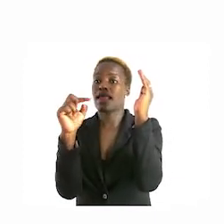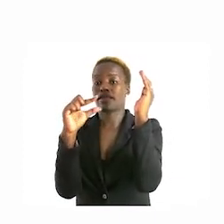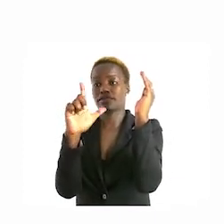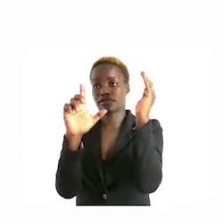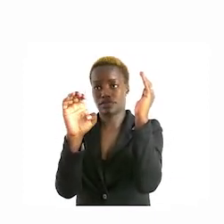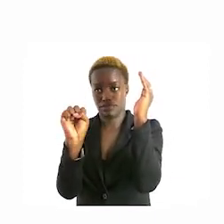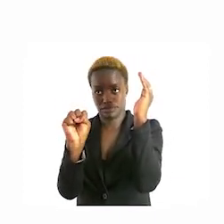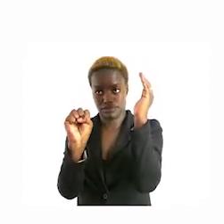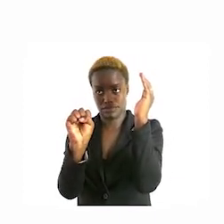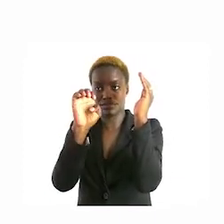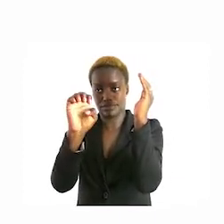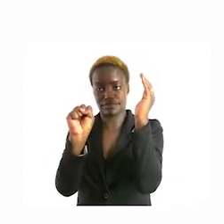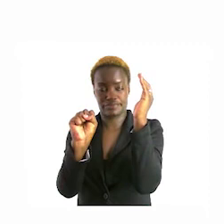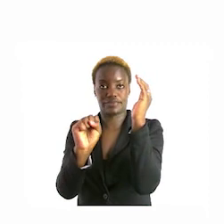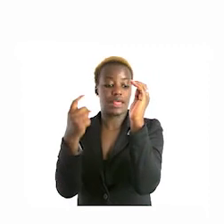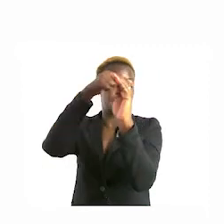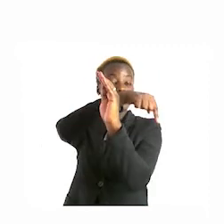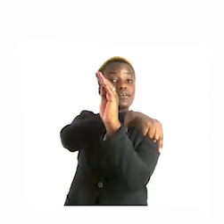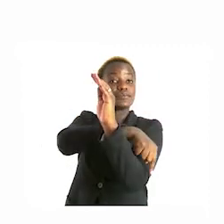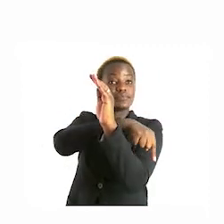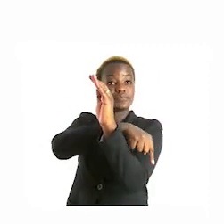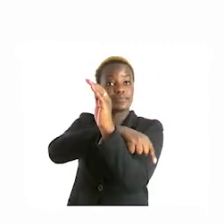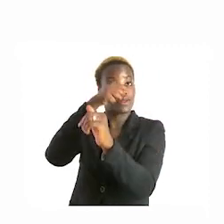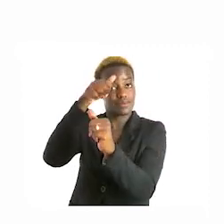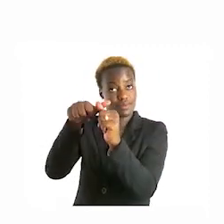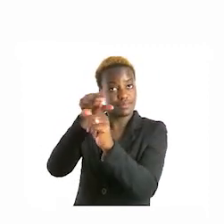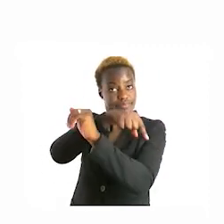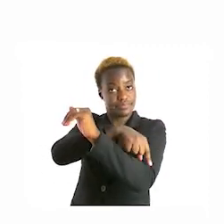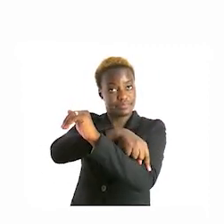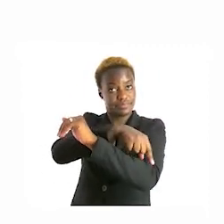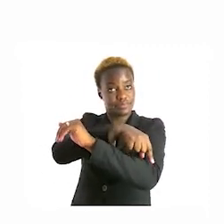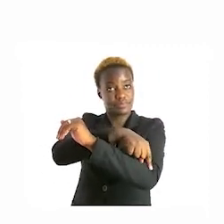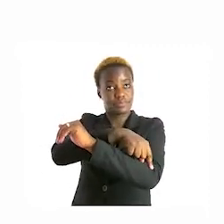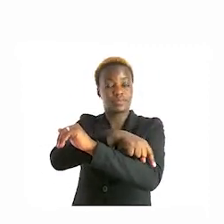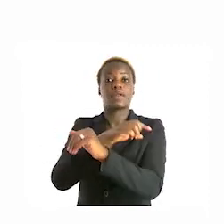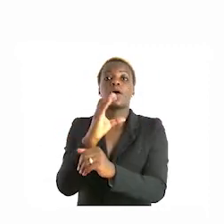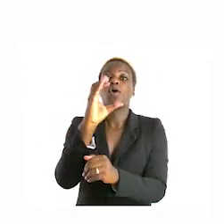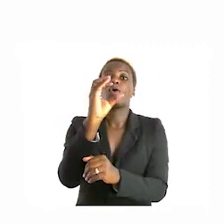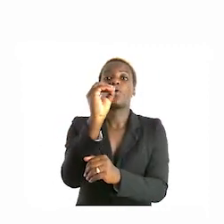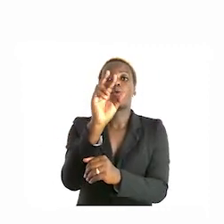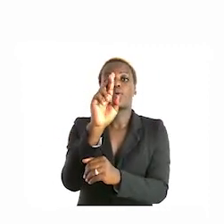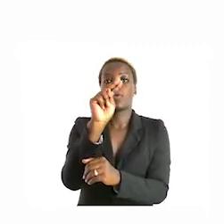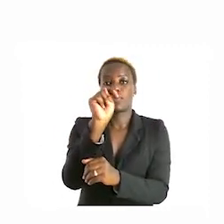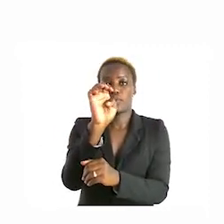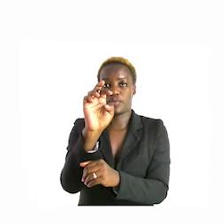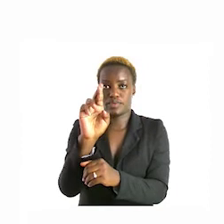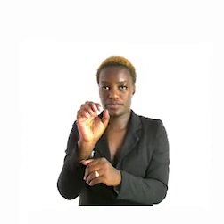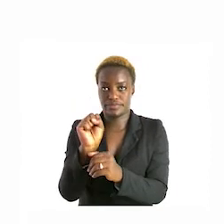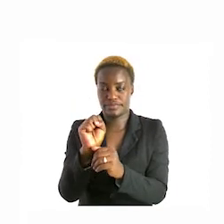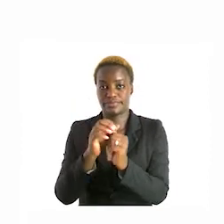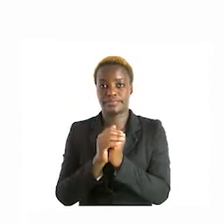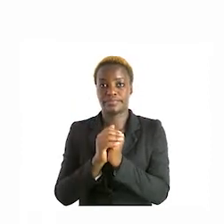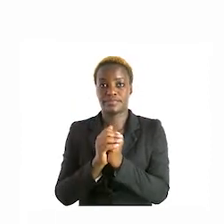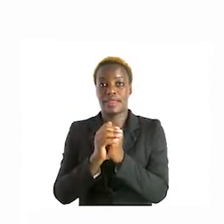angles there. If you have to draw a line inside of the octagon, will it be able to form a right angle? And